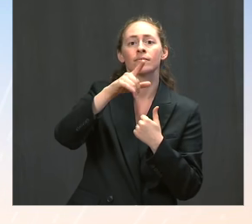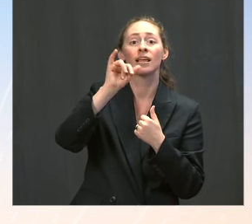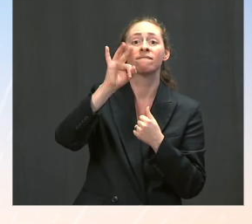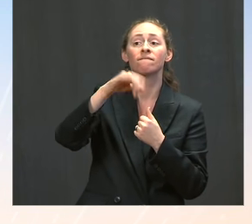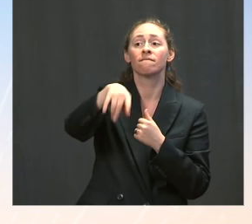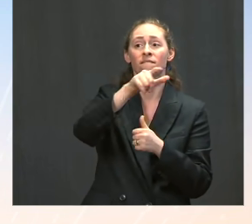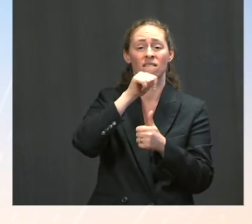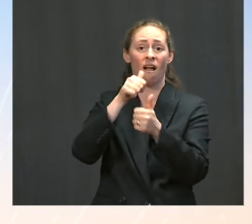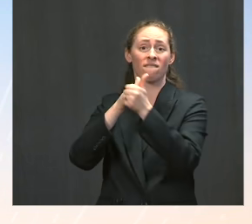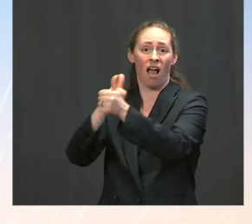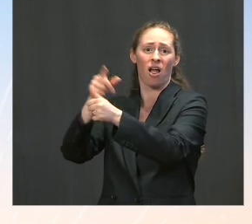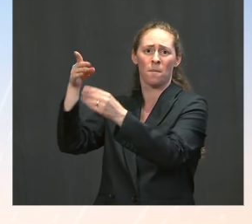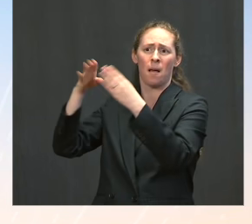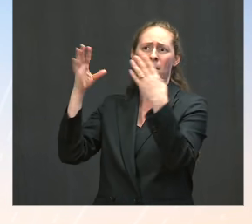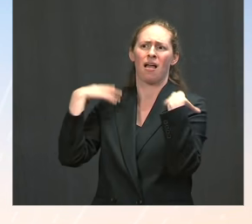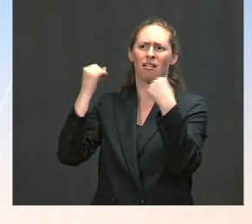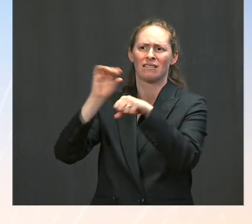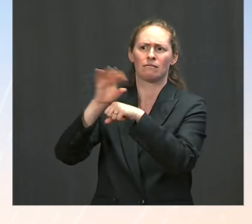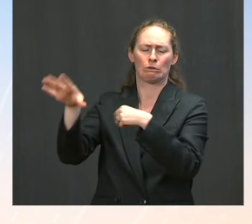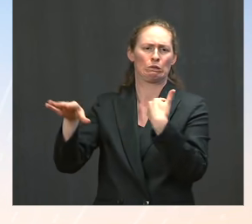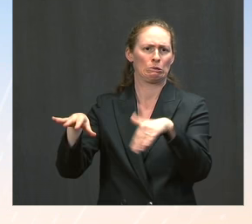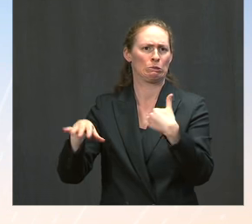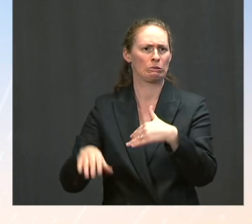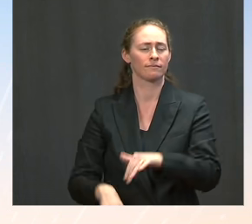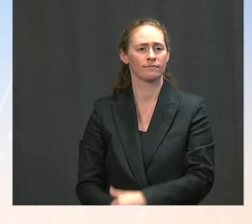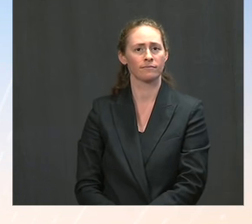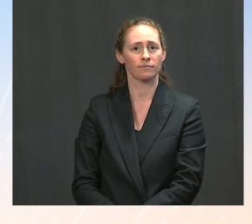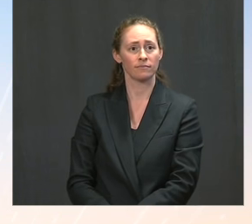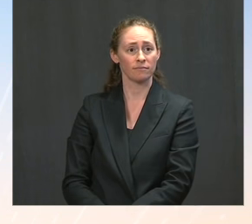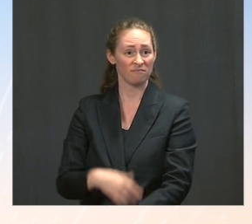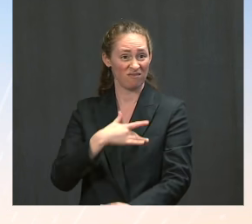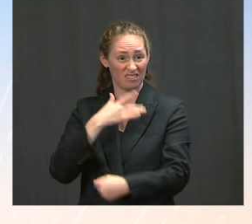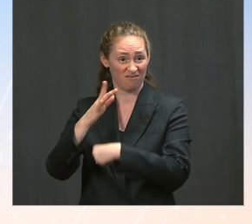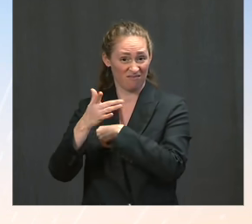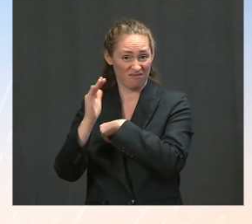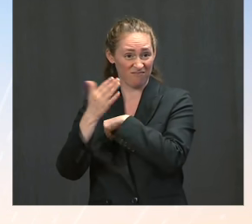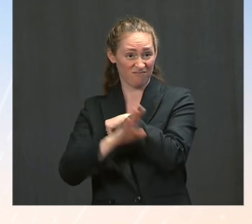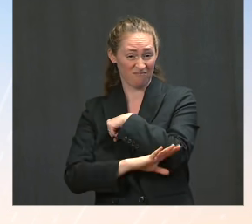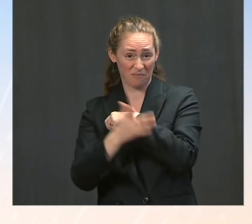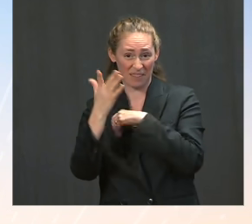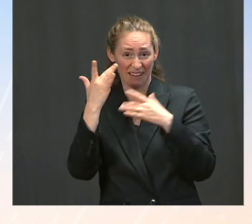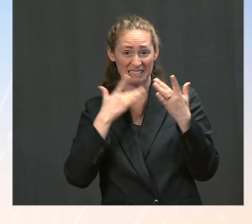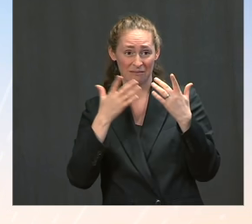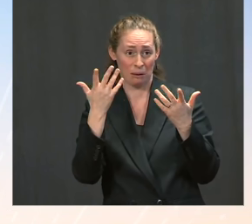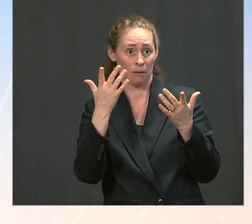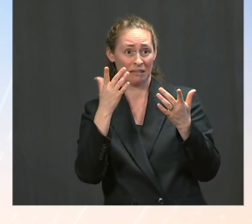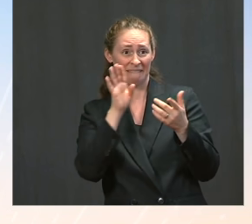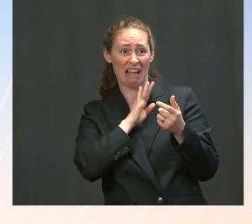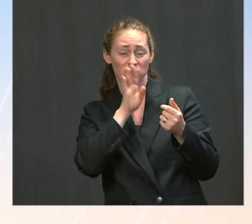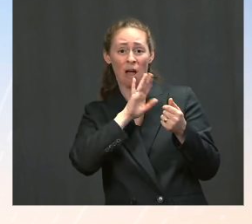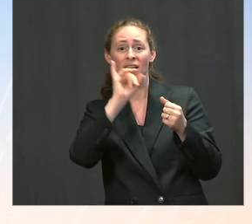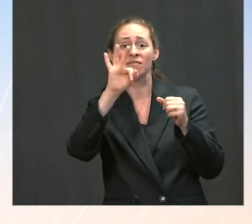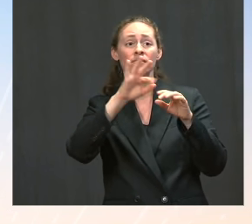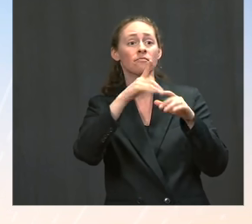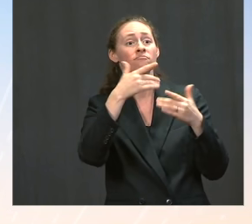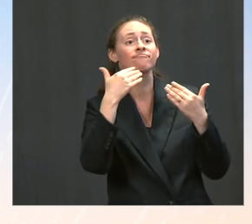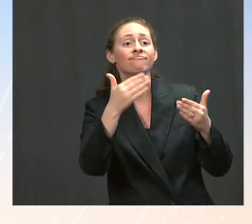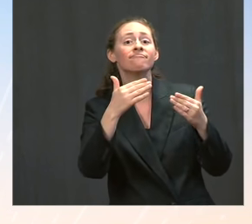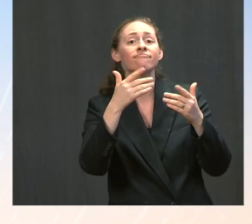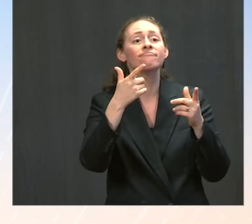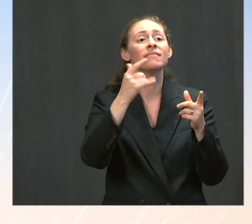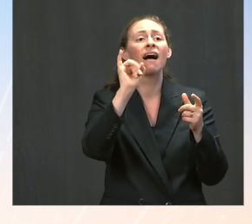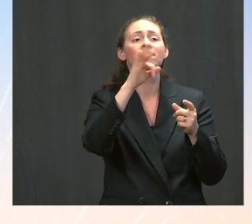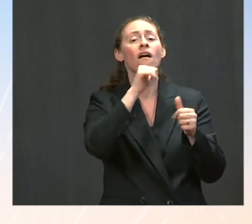risk. Frustrated that in the fall when kids go back to school across the country that there could be very different standards for kids under 12, and is there something